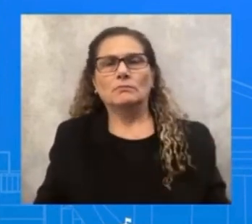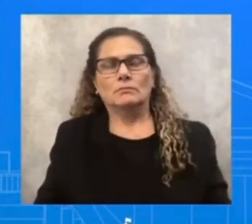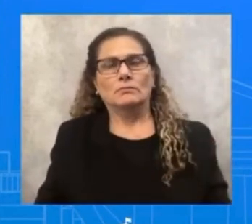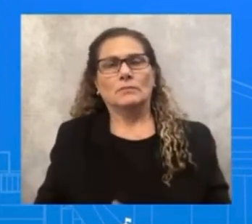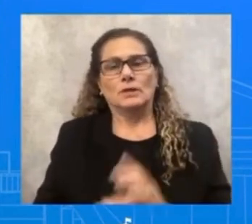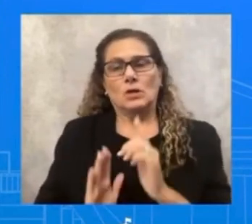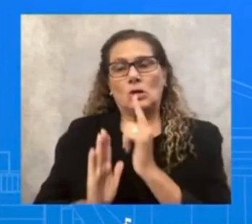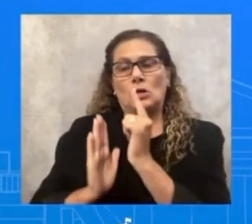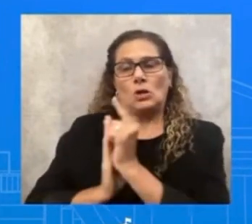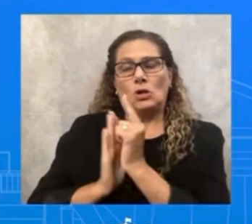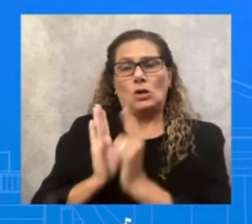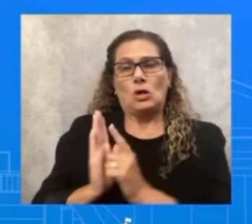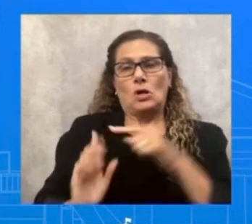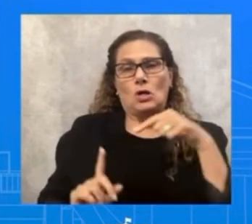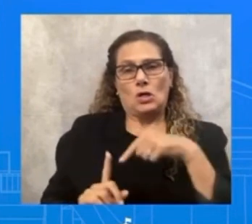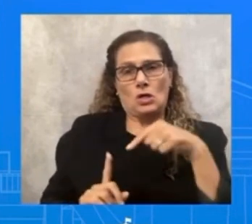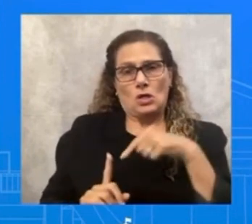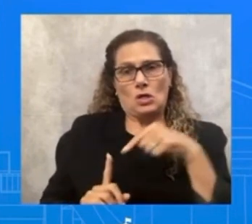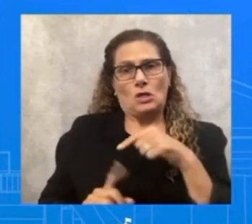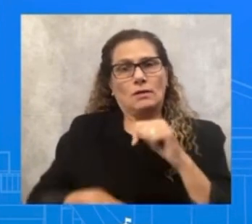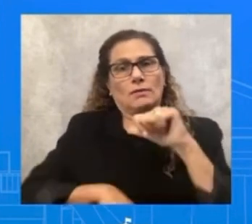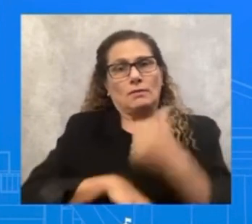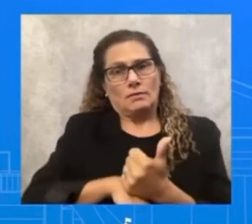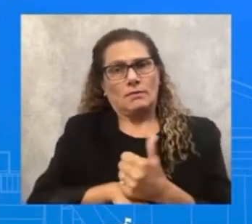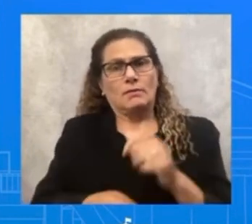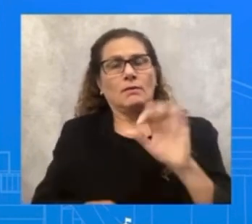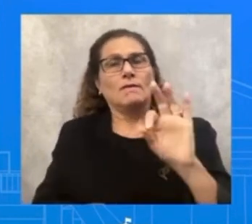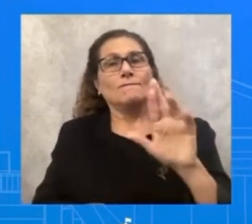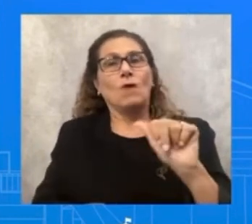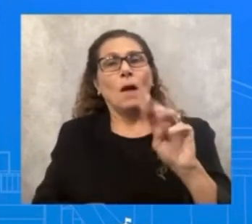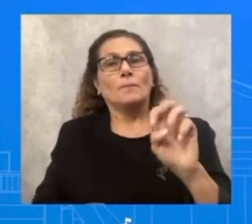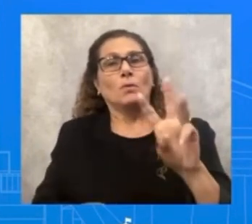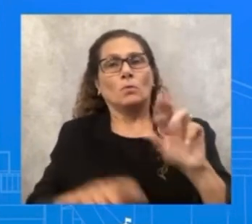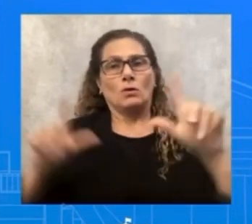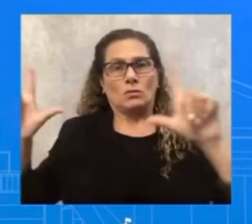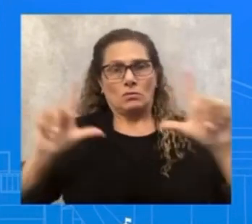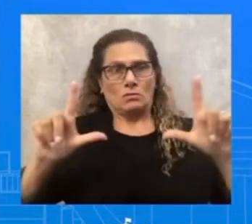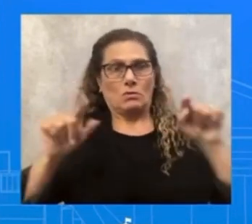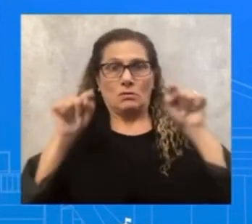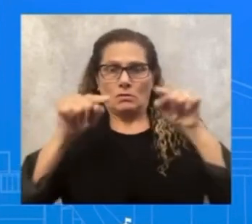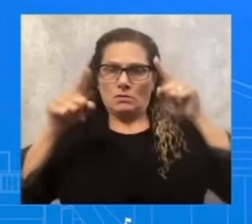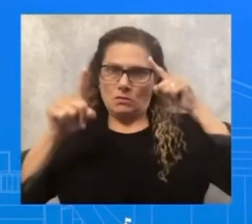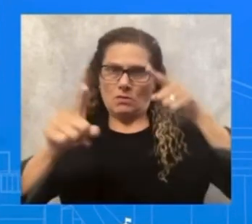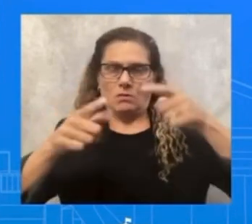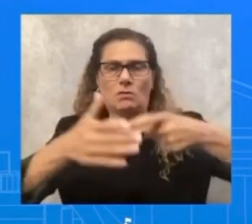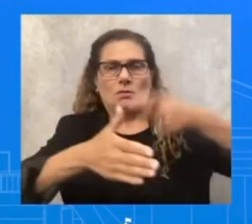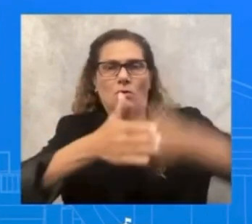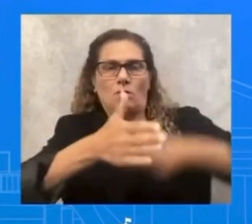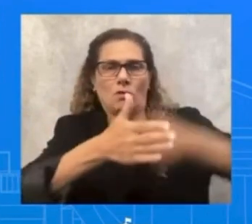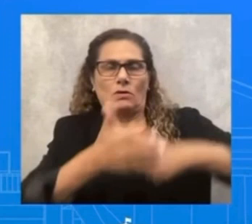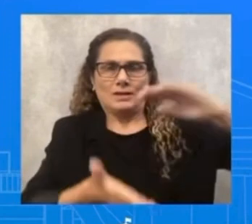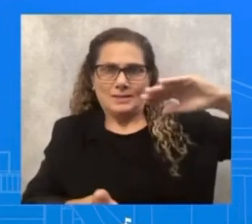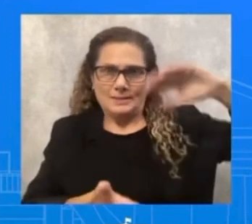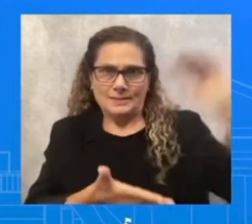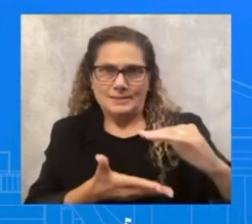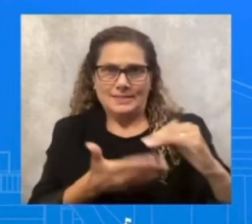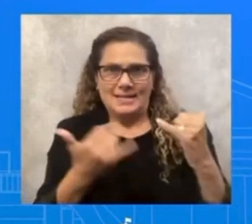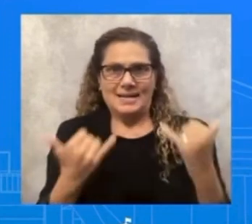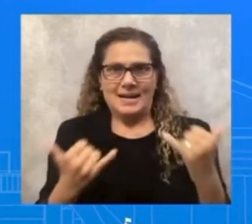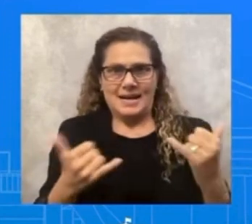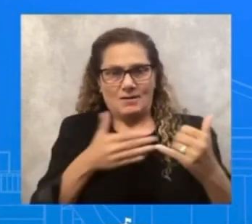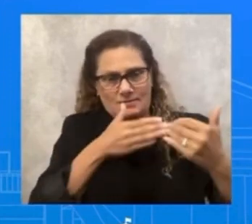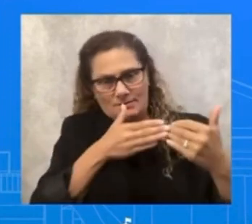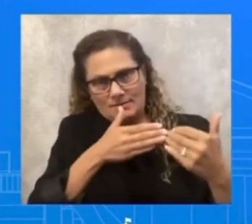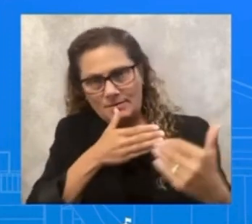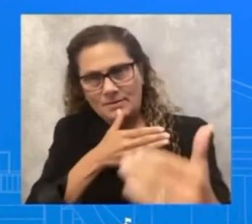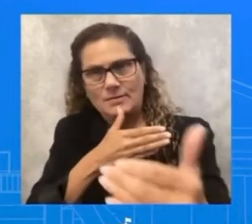costs, some this year, some next year, and for years to come. So we have always known that the benefits will be